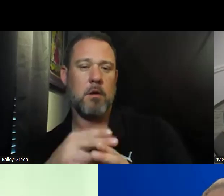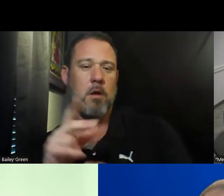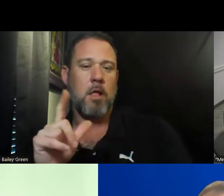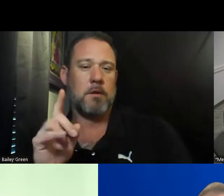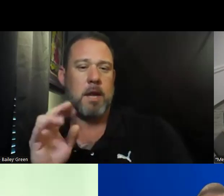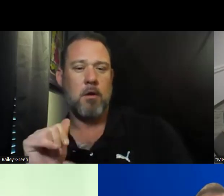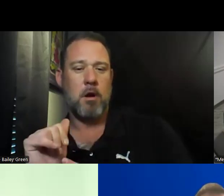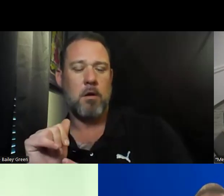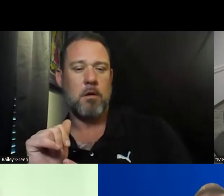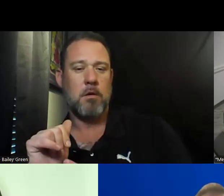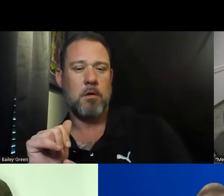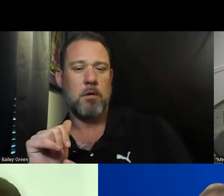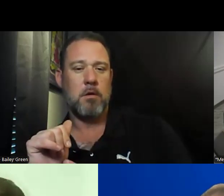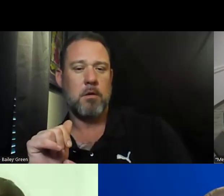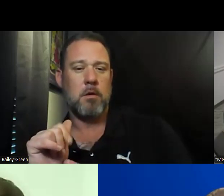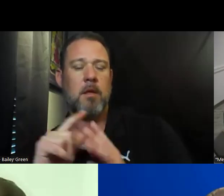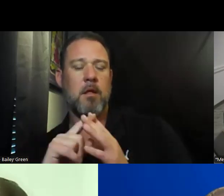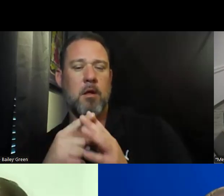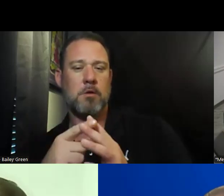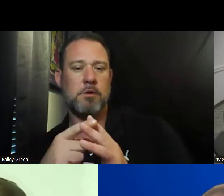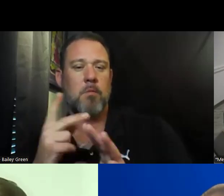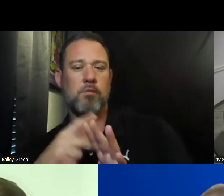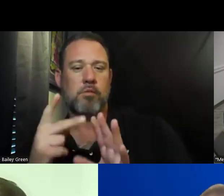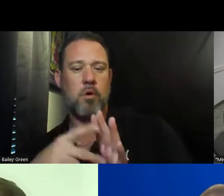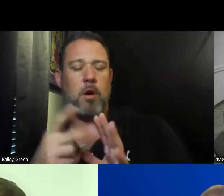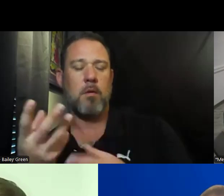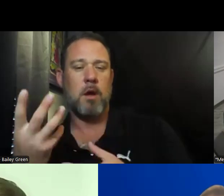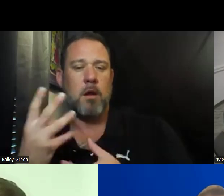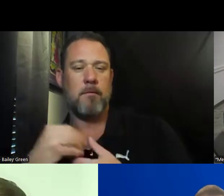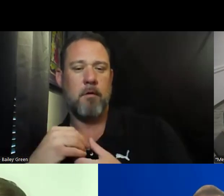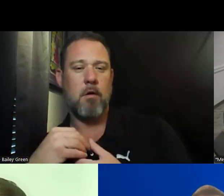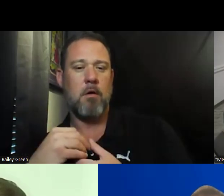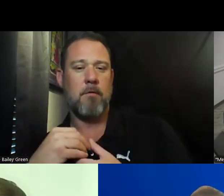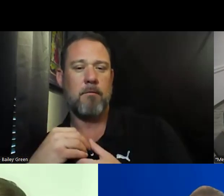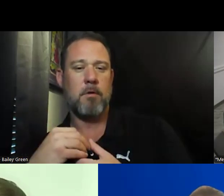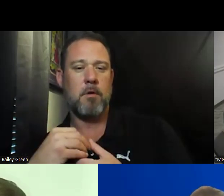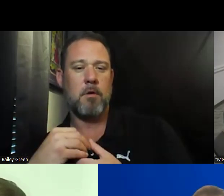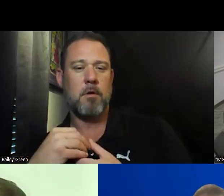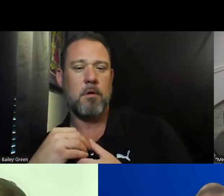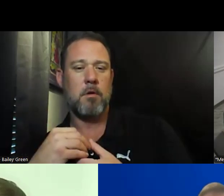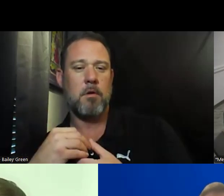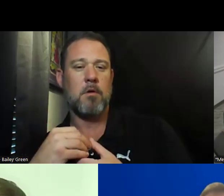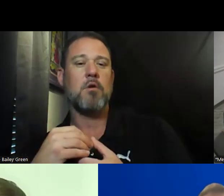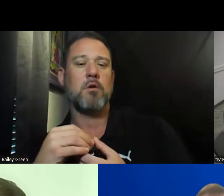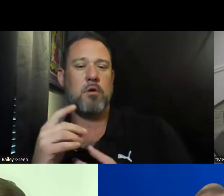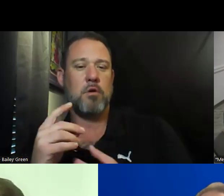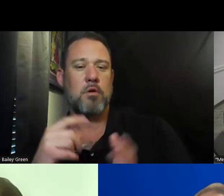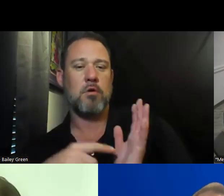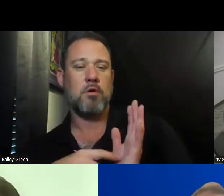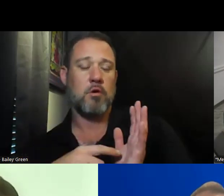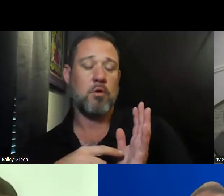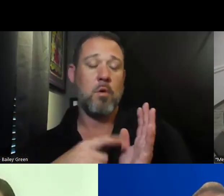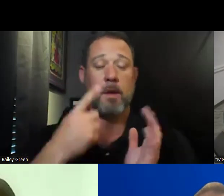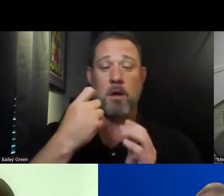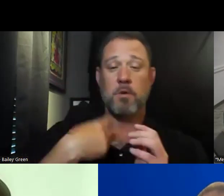Eldera, and they launched a very interesting program, and we got involved into it just due to the fact that we also